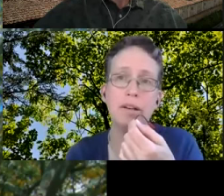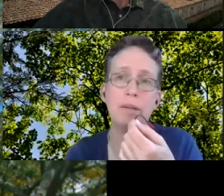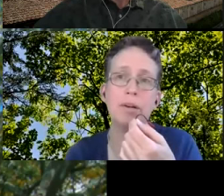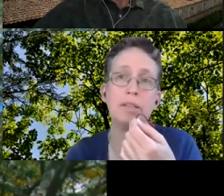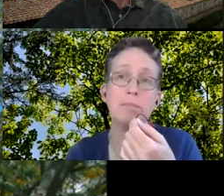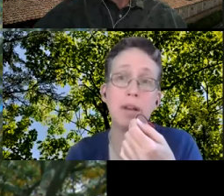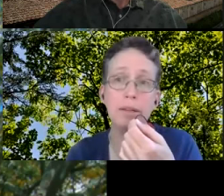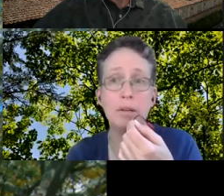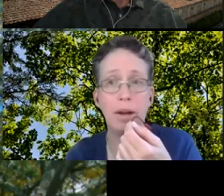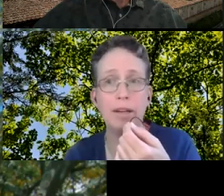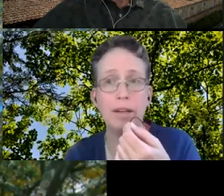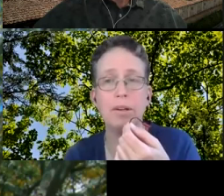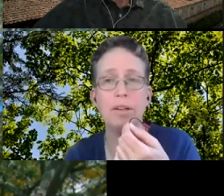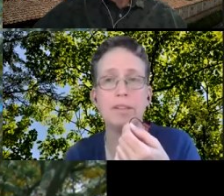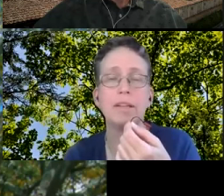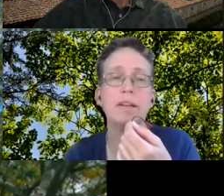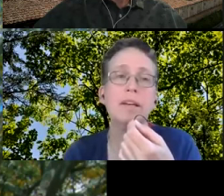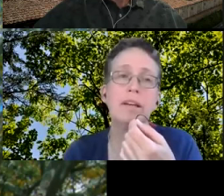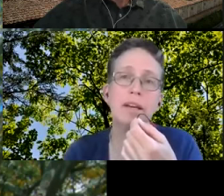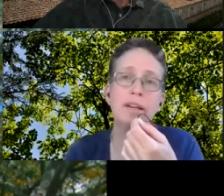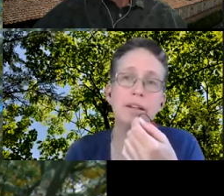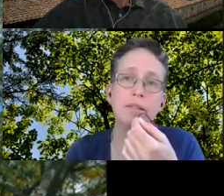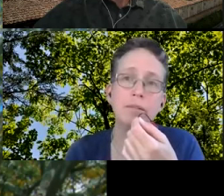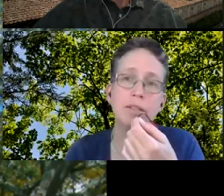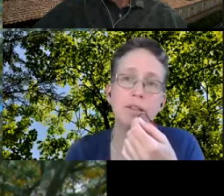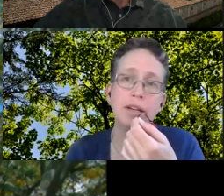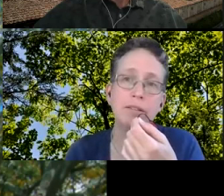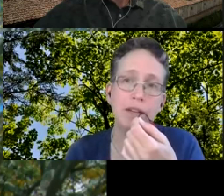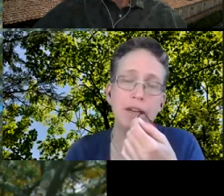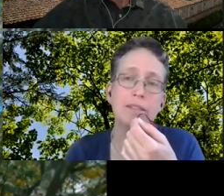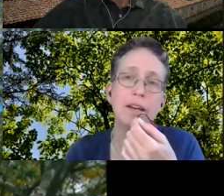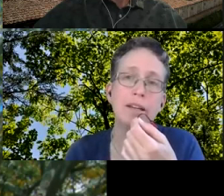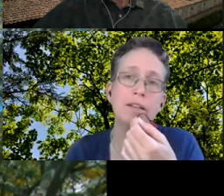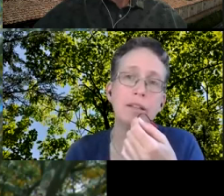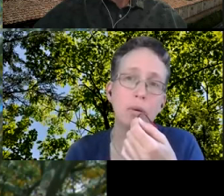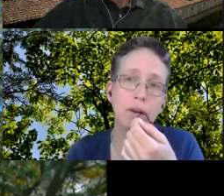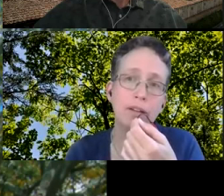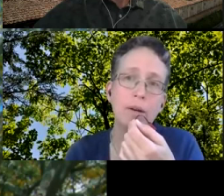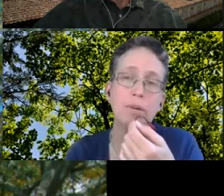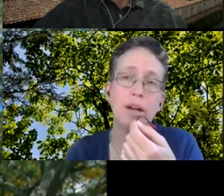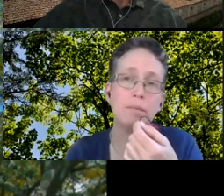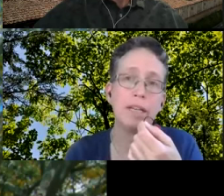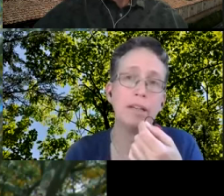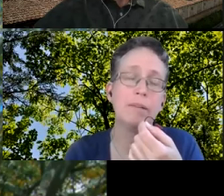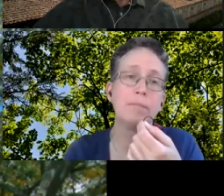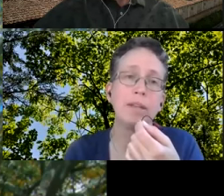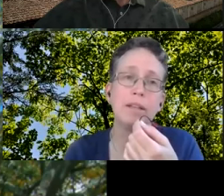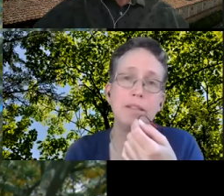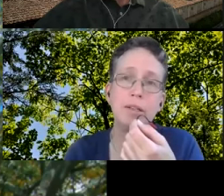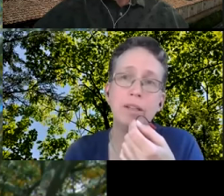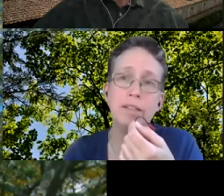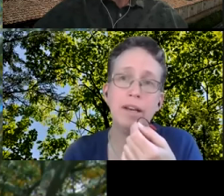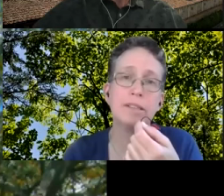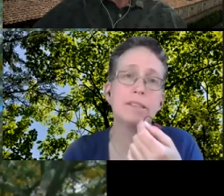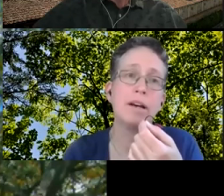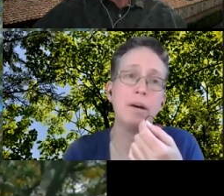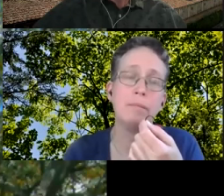wealthier neighborhoods, predominantly white neighborhoods in Phoenix, and the lower income, predominantly Latino